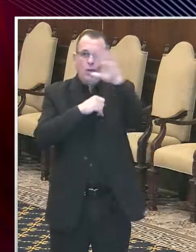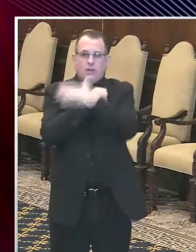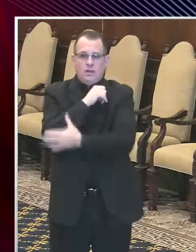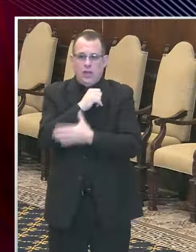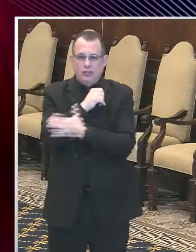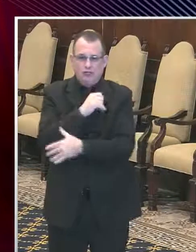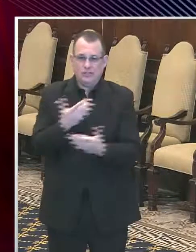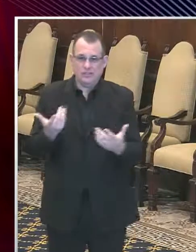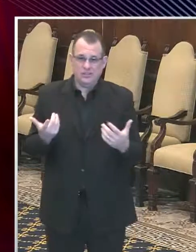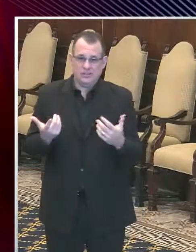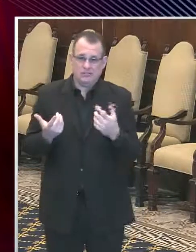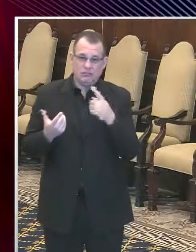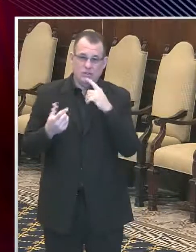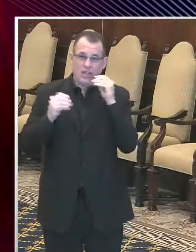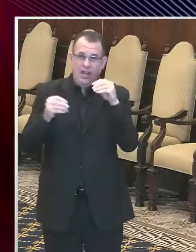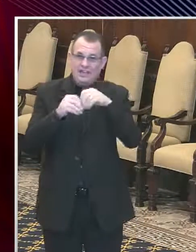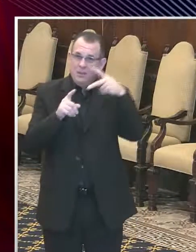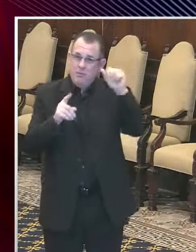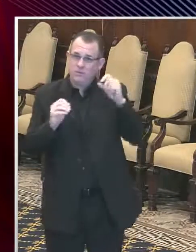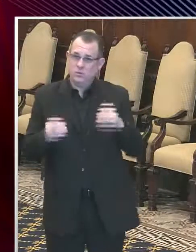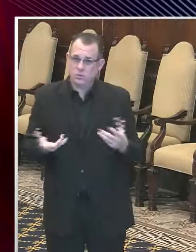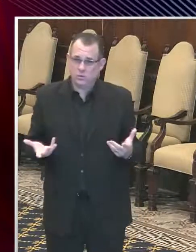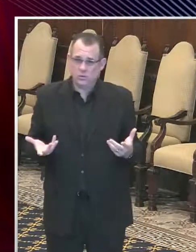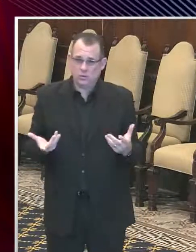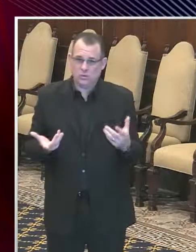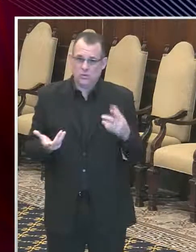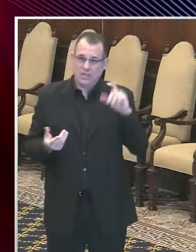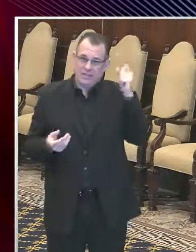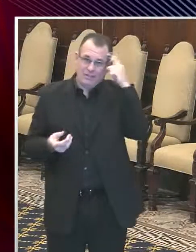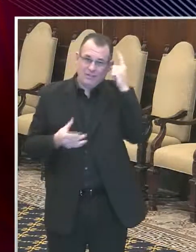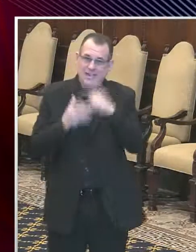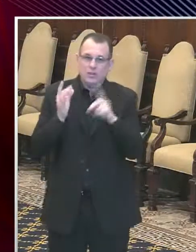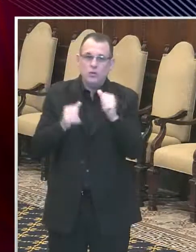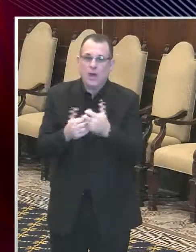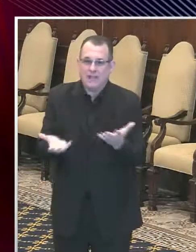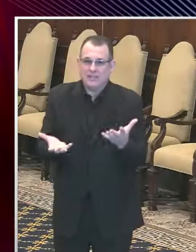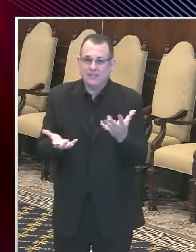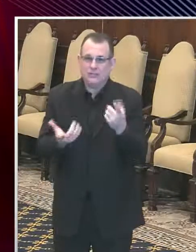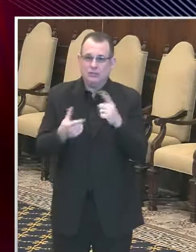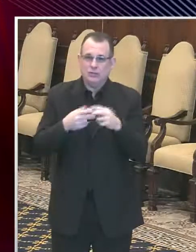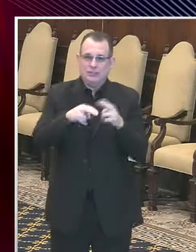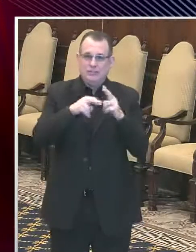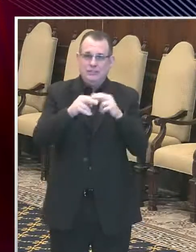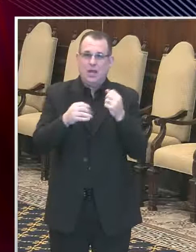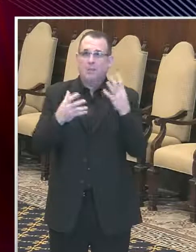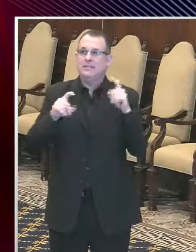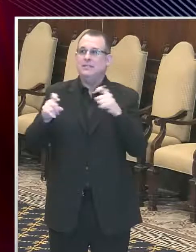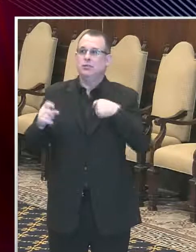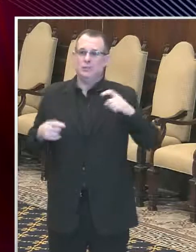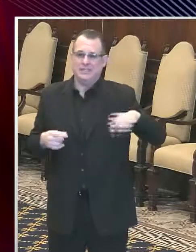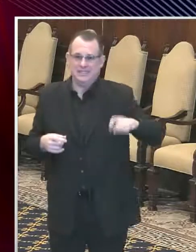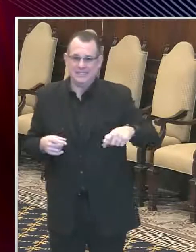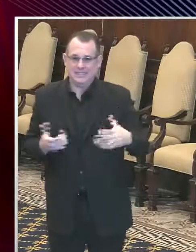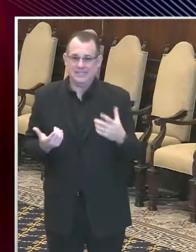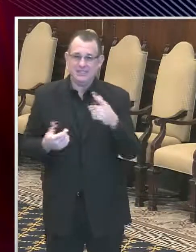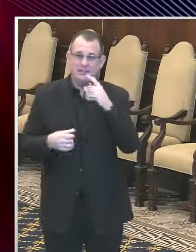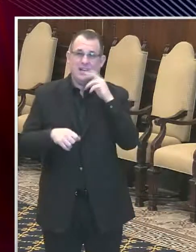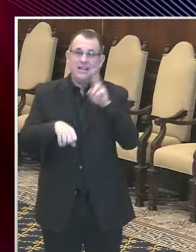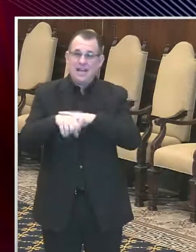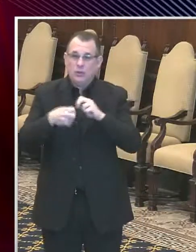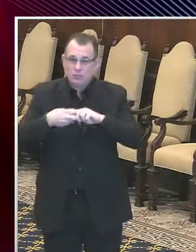are in Pennsylvania. So that there's nothing that the governor of Pennsylvania can do to increase the amount of testing supplies. This is a national problem. It needs a national